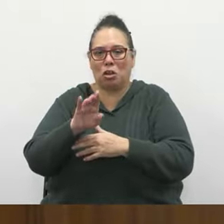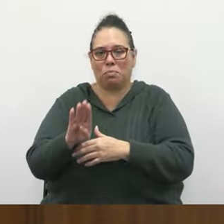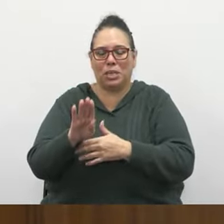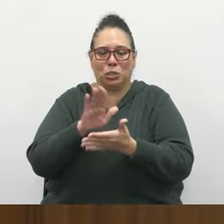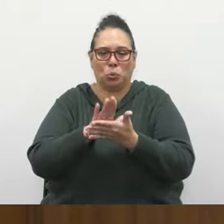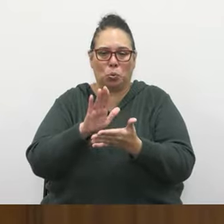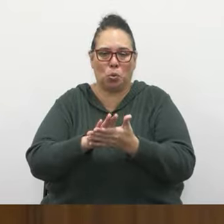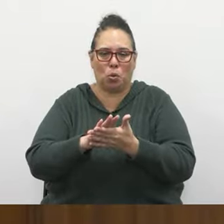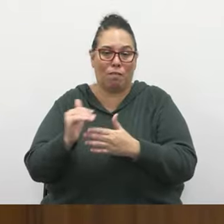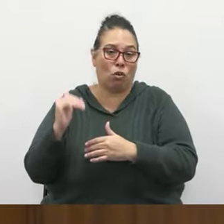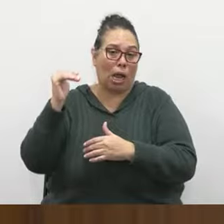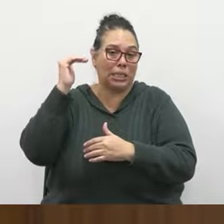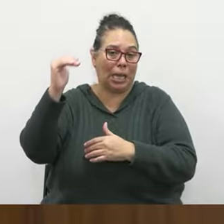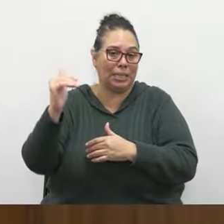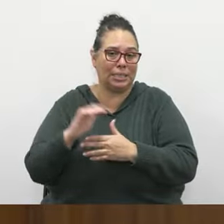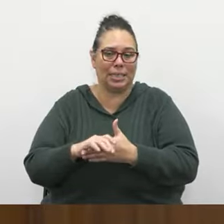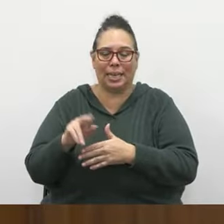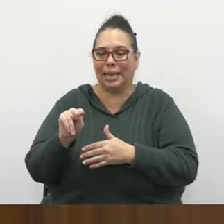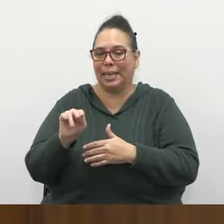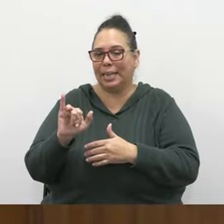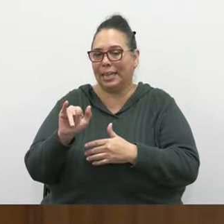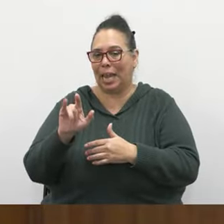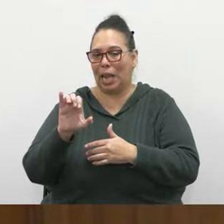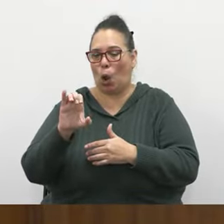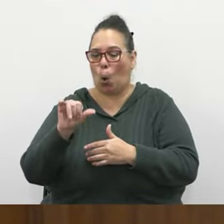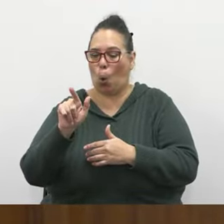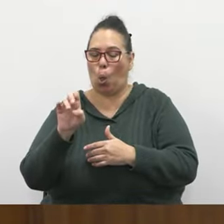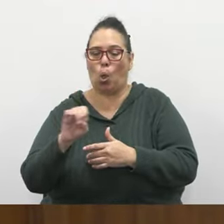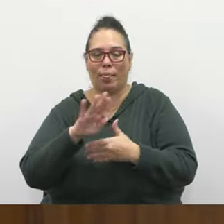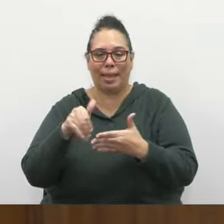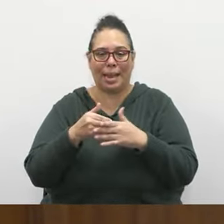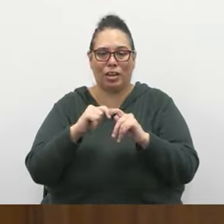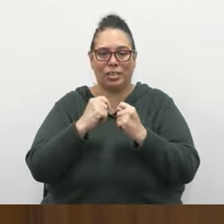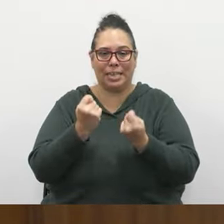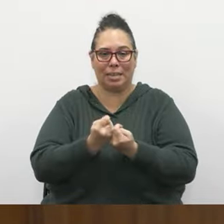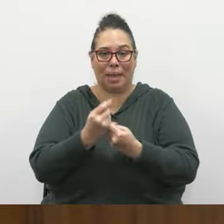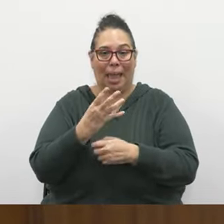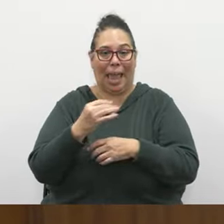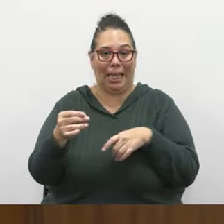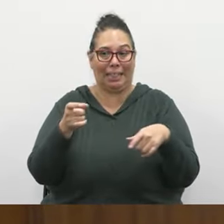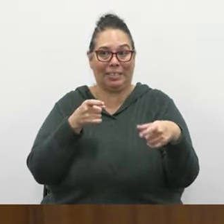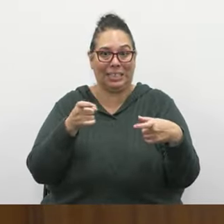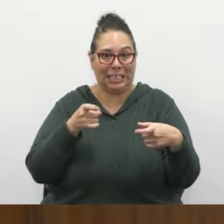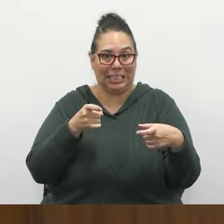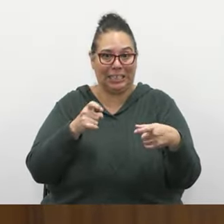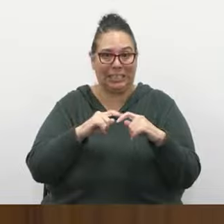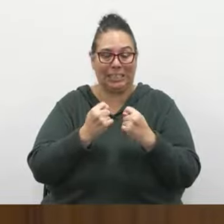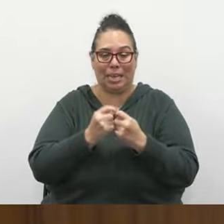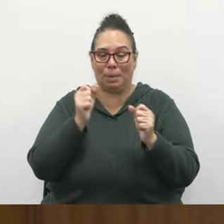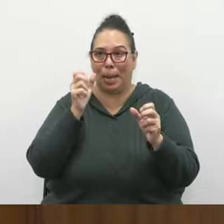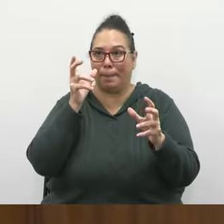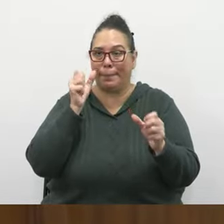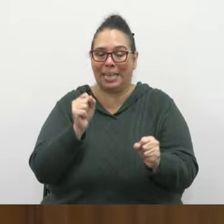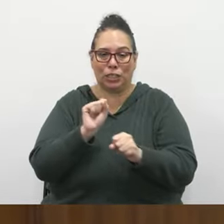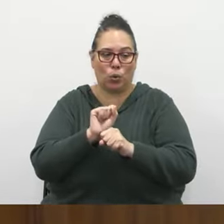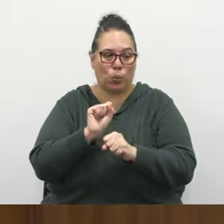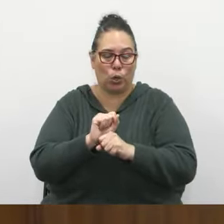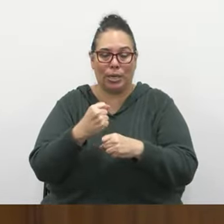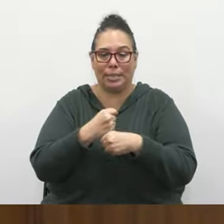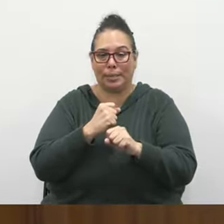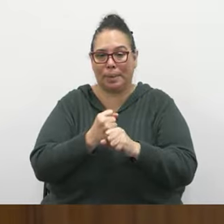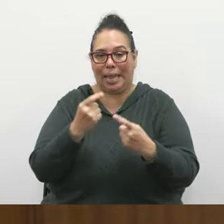new location. Nicole, the entire team there, and our facilities team just did amazing work to make that